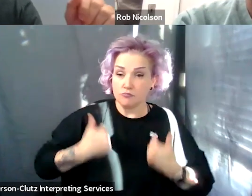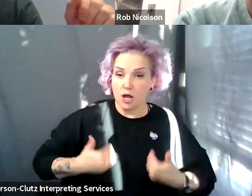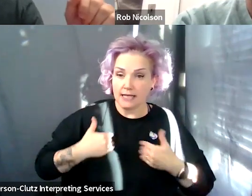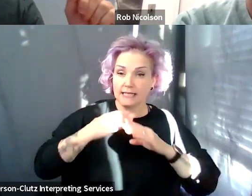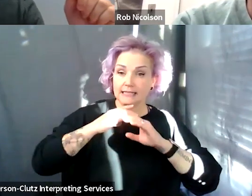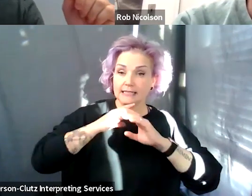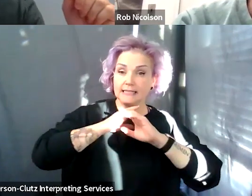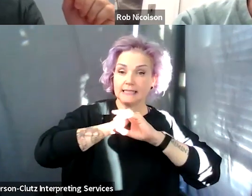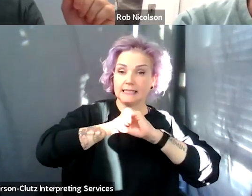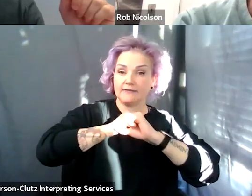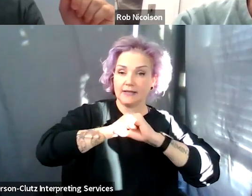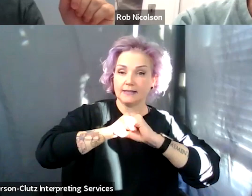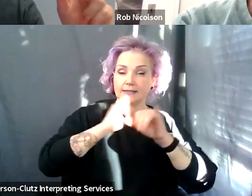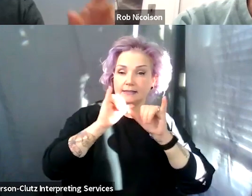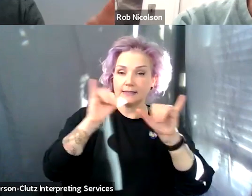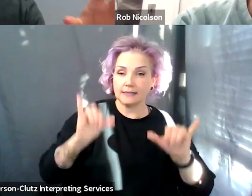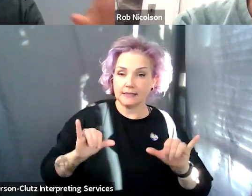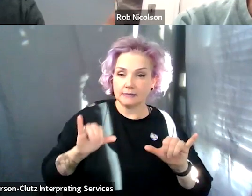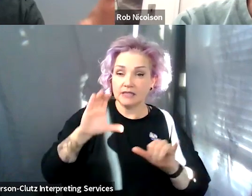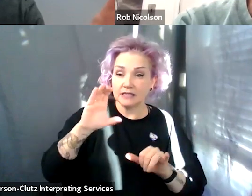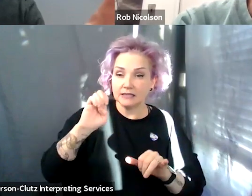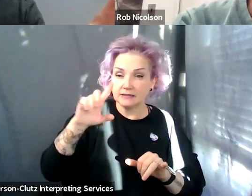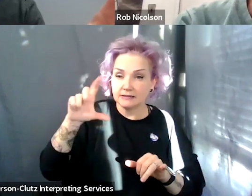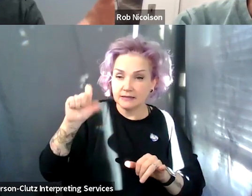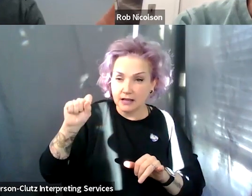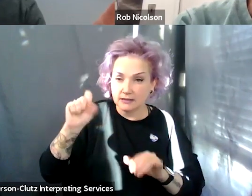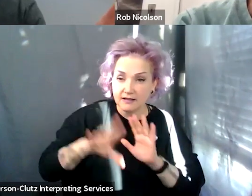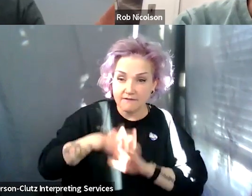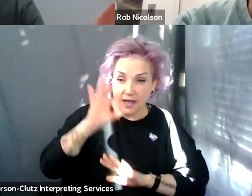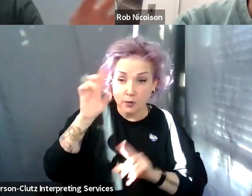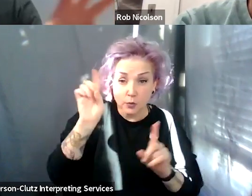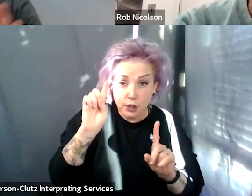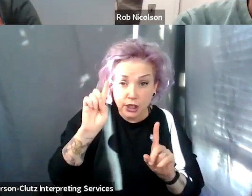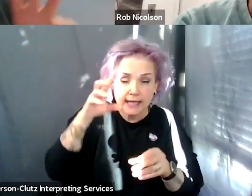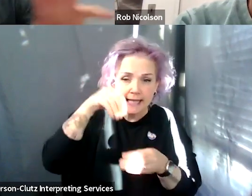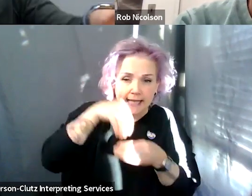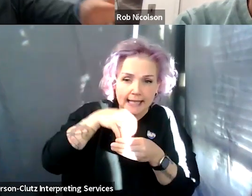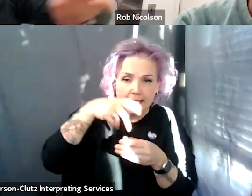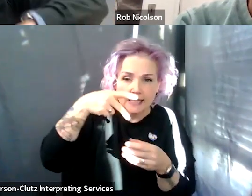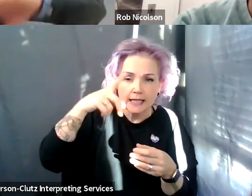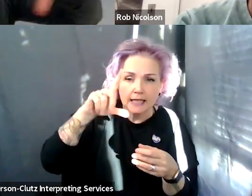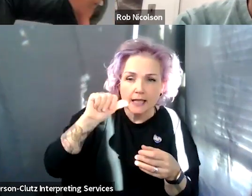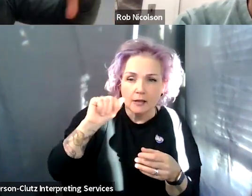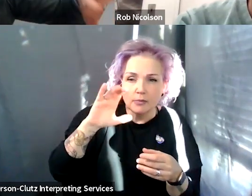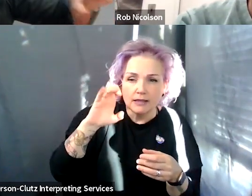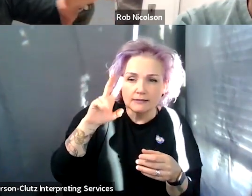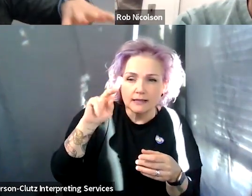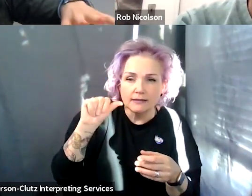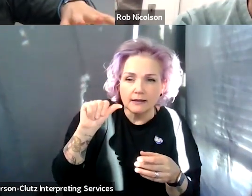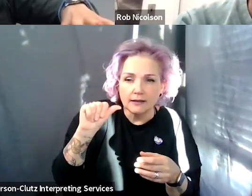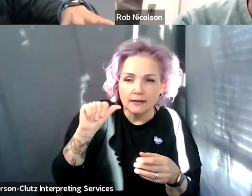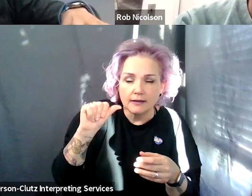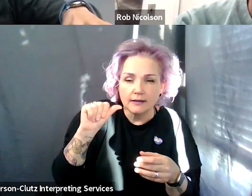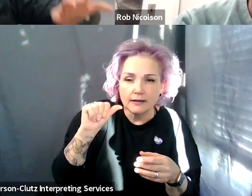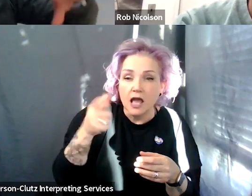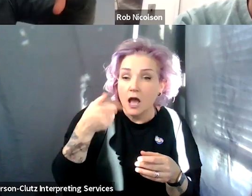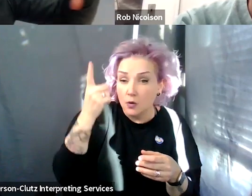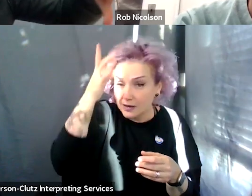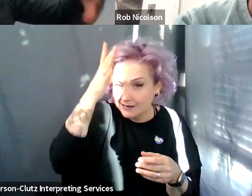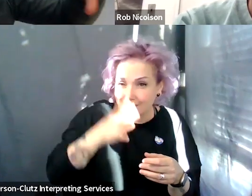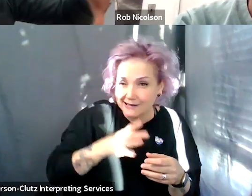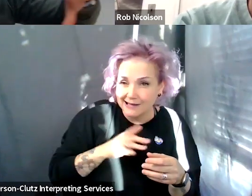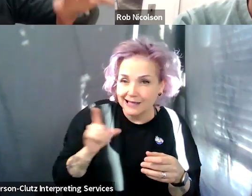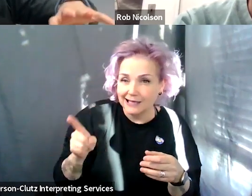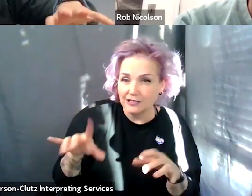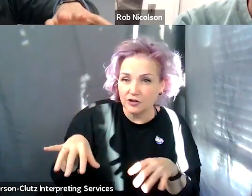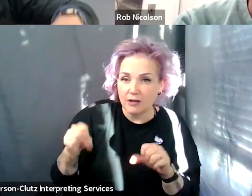Anatomy and Cell Biology. He studies the placenta closely, and he uses the same model that we used, which